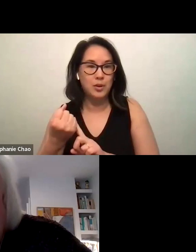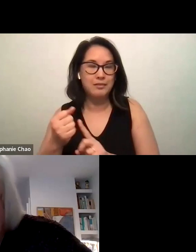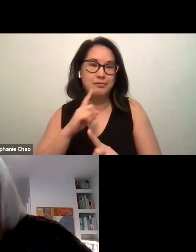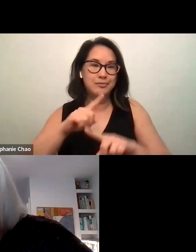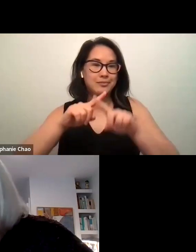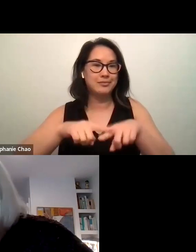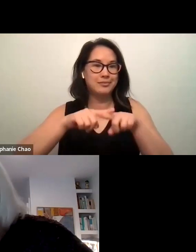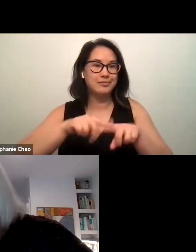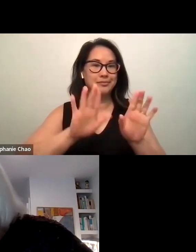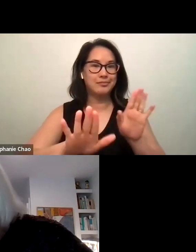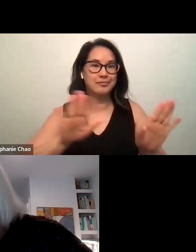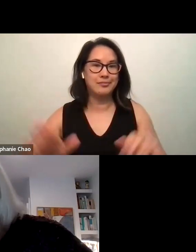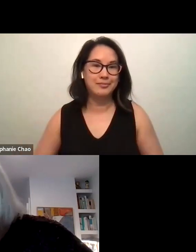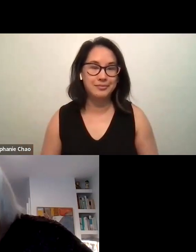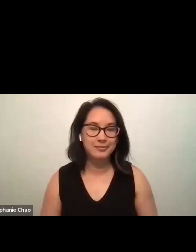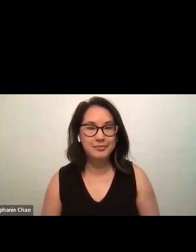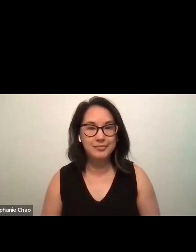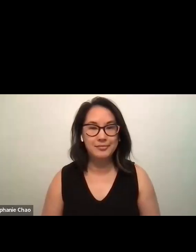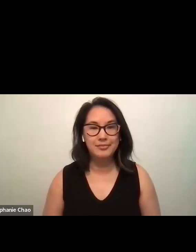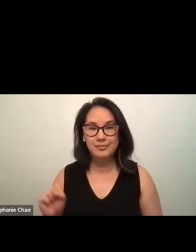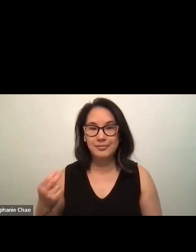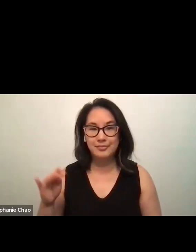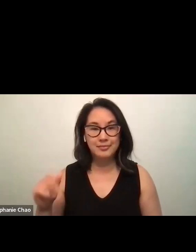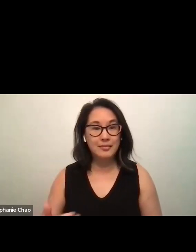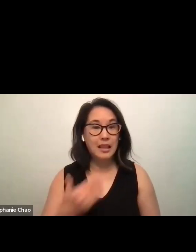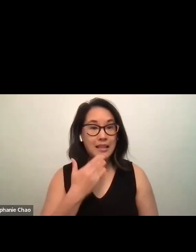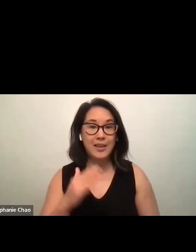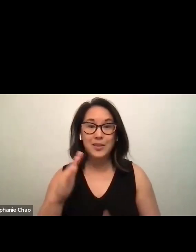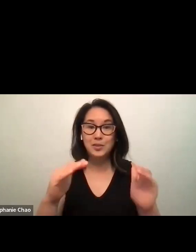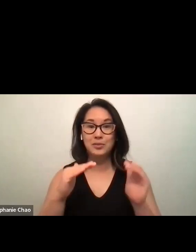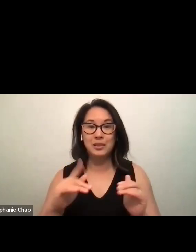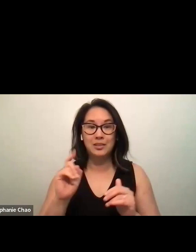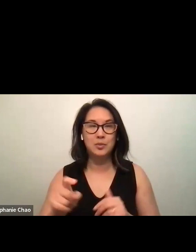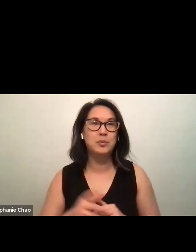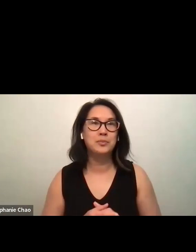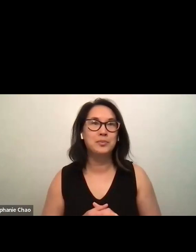Definitely. Thank you. All right, so this next question